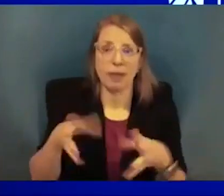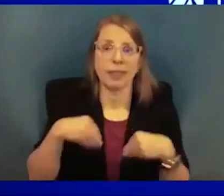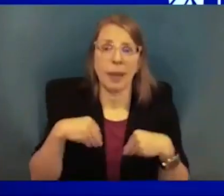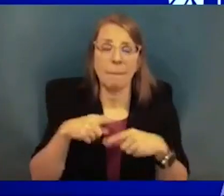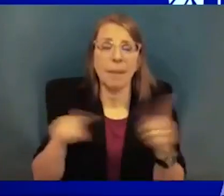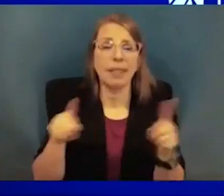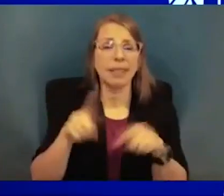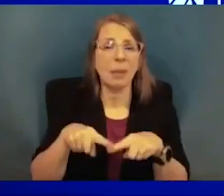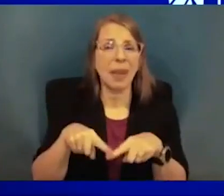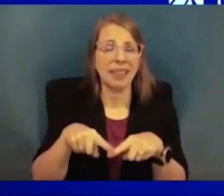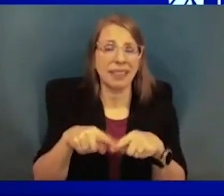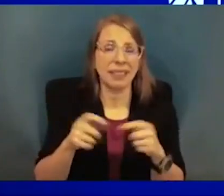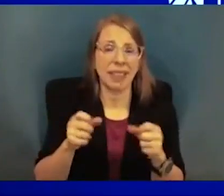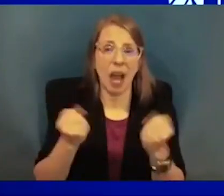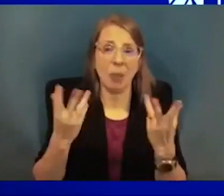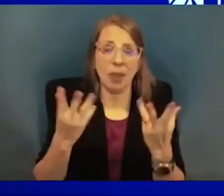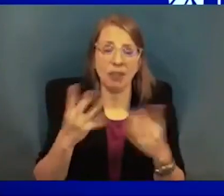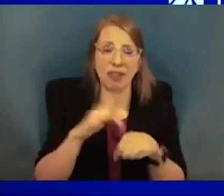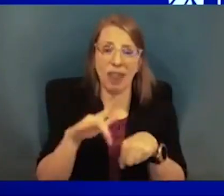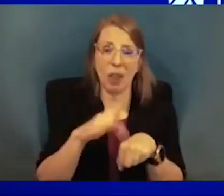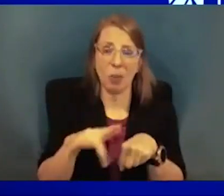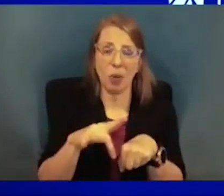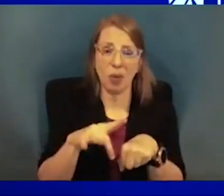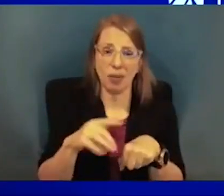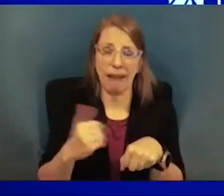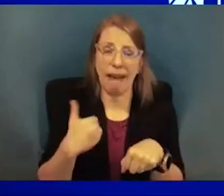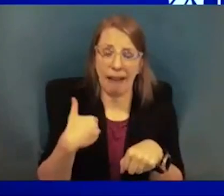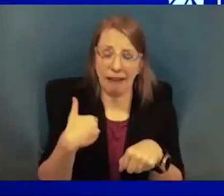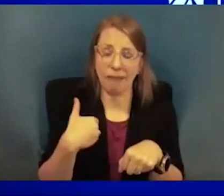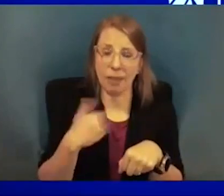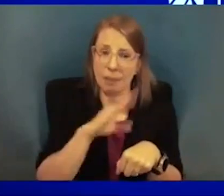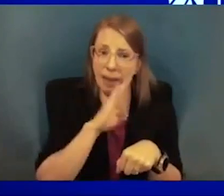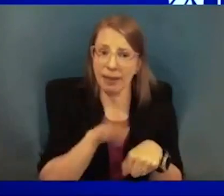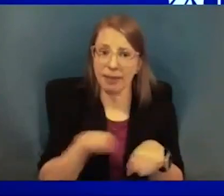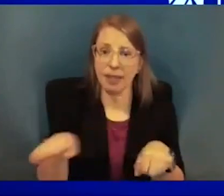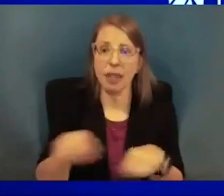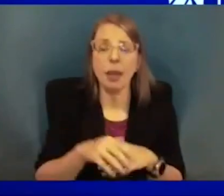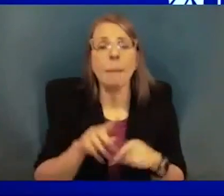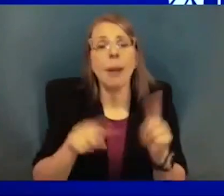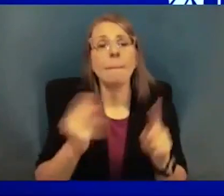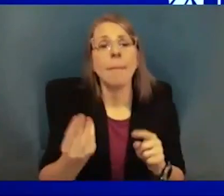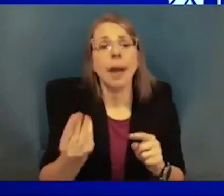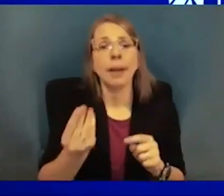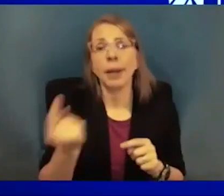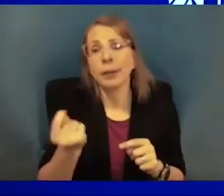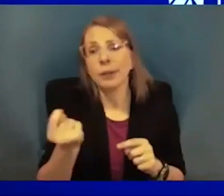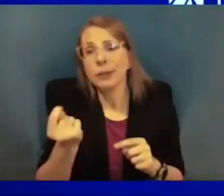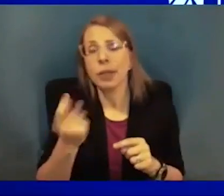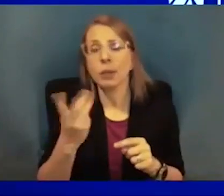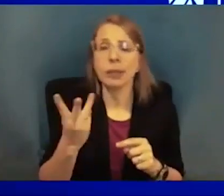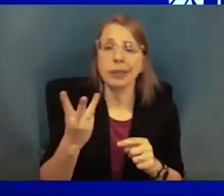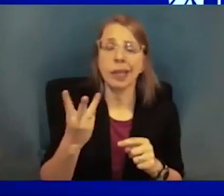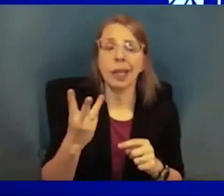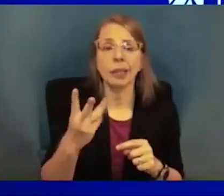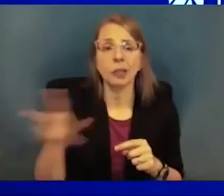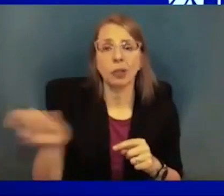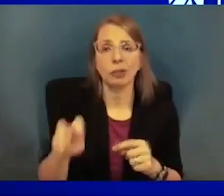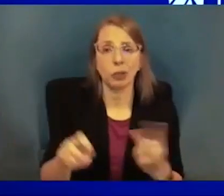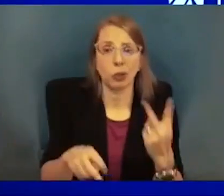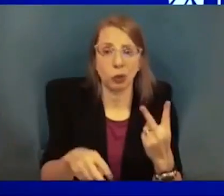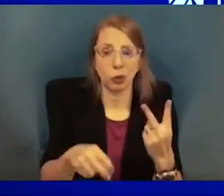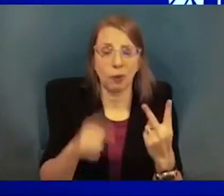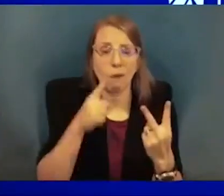on that. But from what I can tell you from our earliest numbers in the week, we had only really had 2 transfers in for COVID